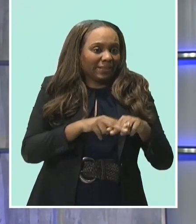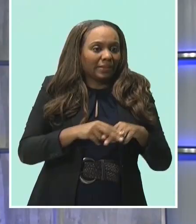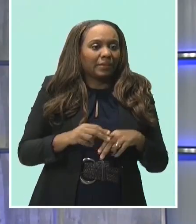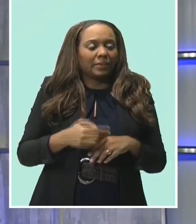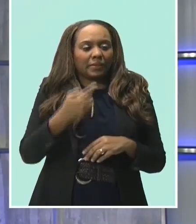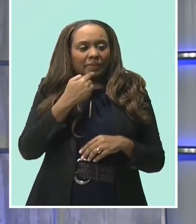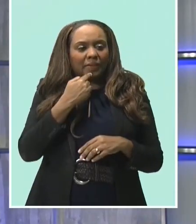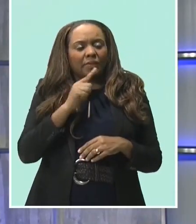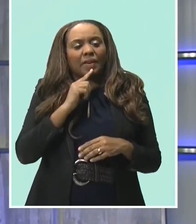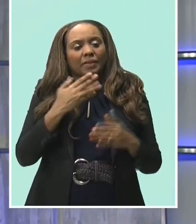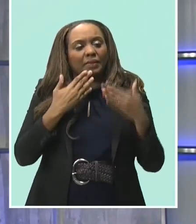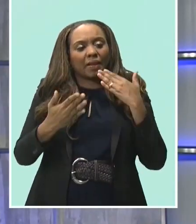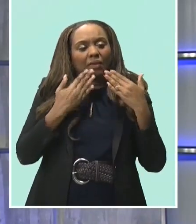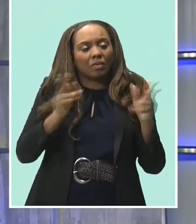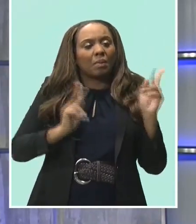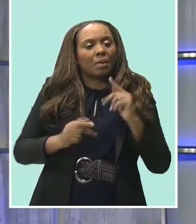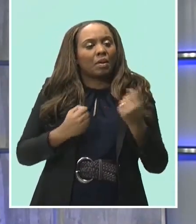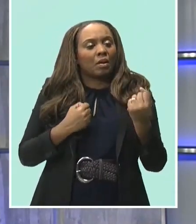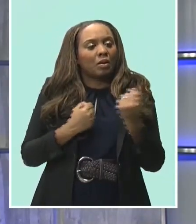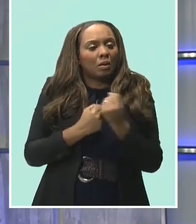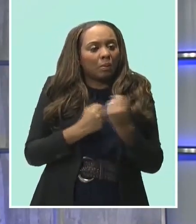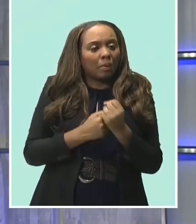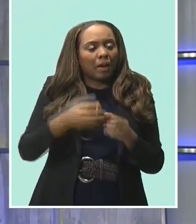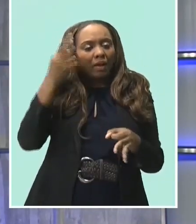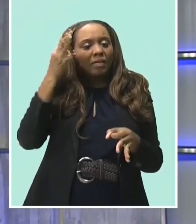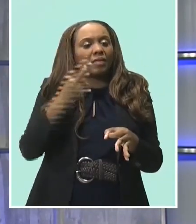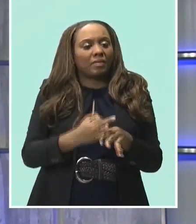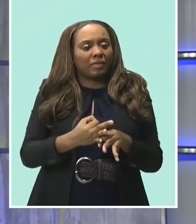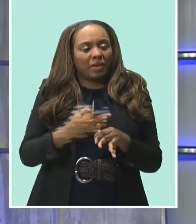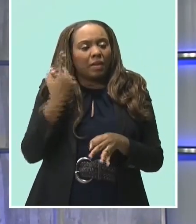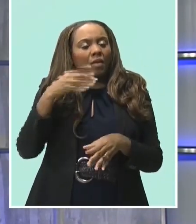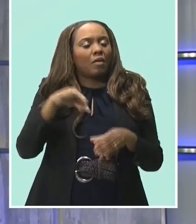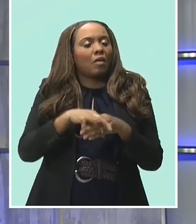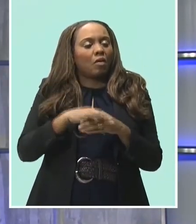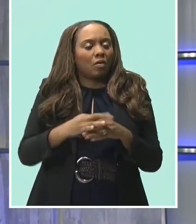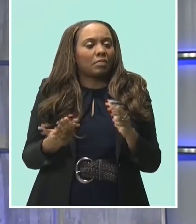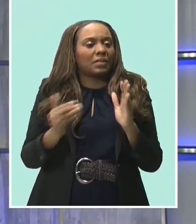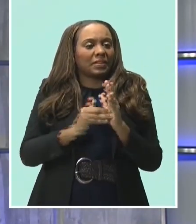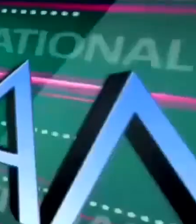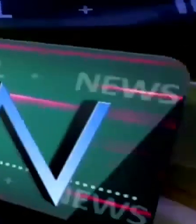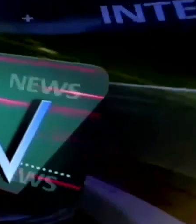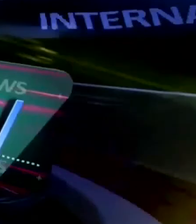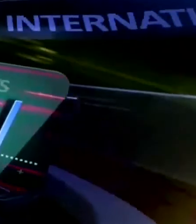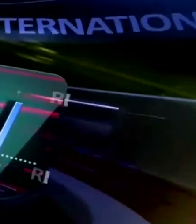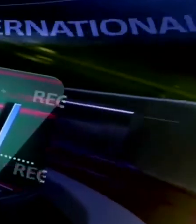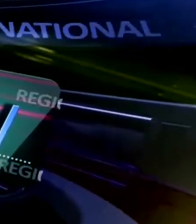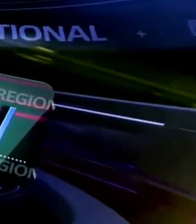saying that he was grateful for the support and faith put in his administration by the electorate.